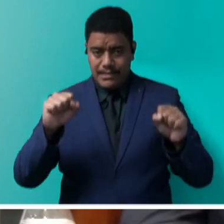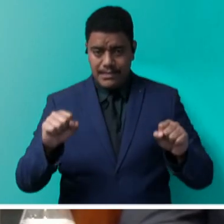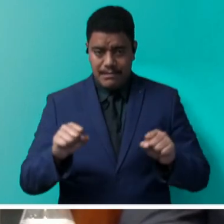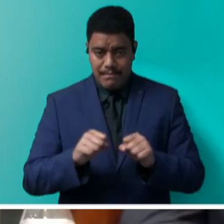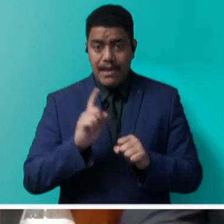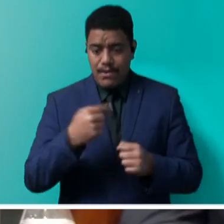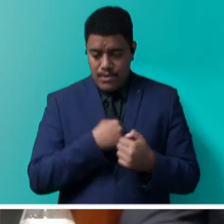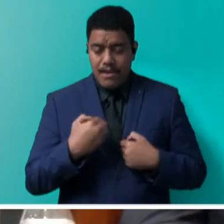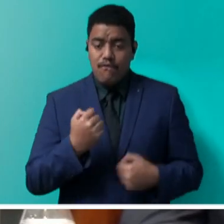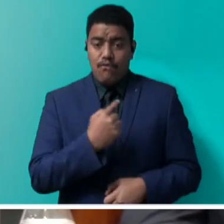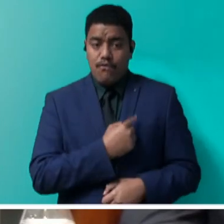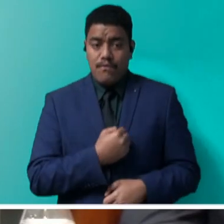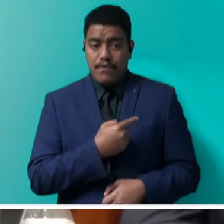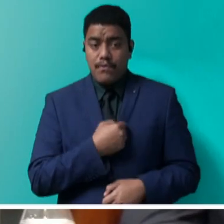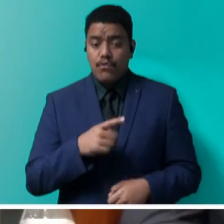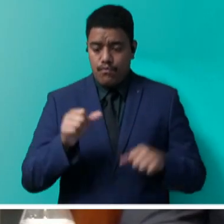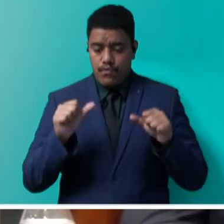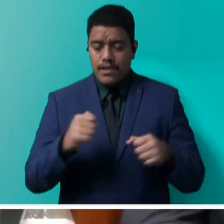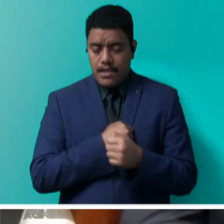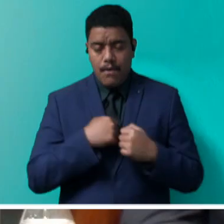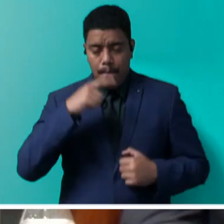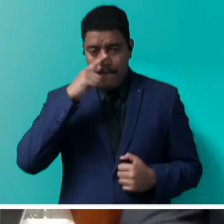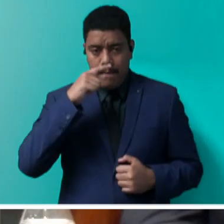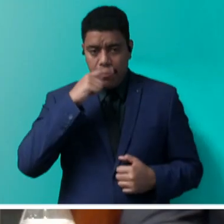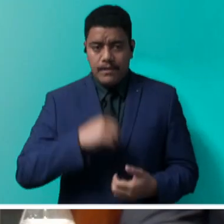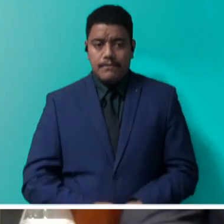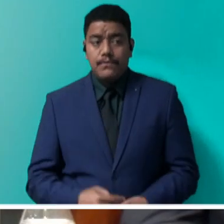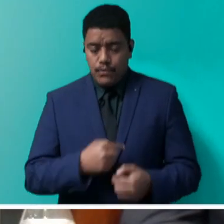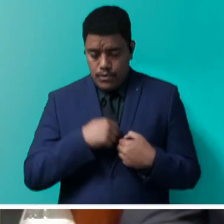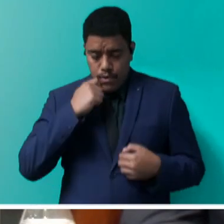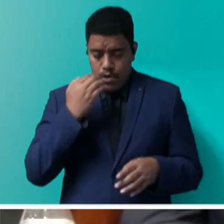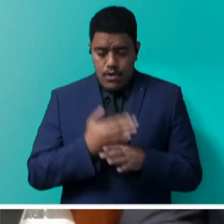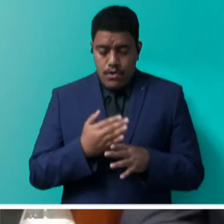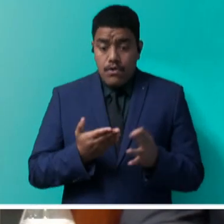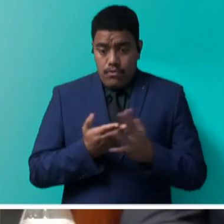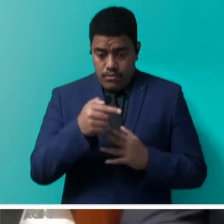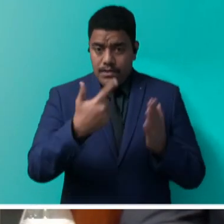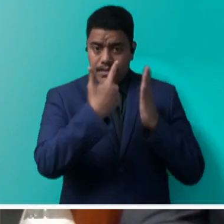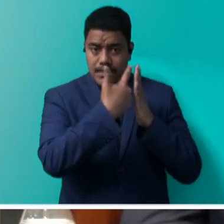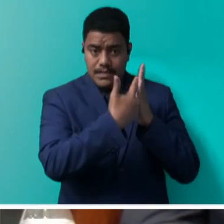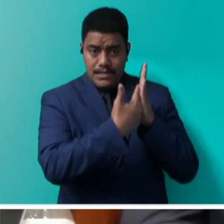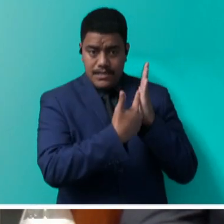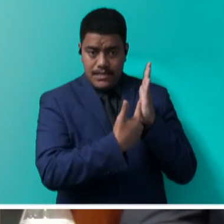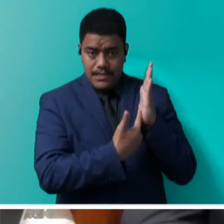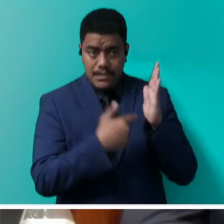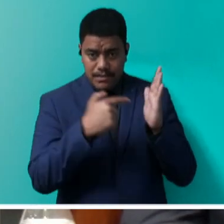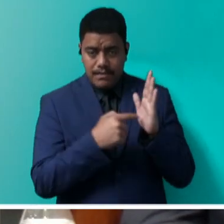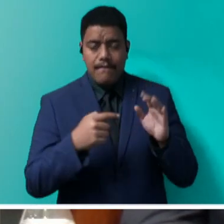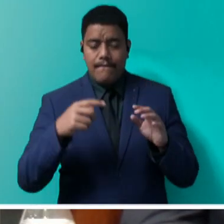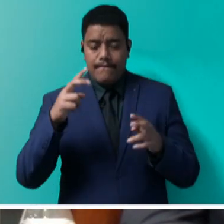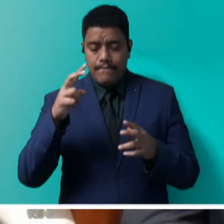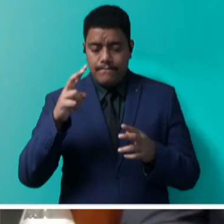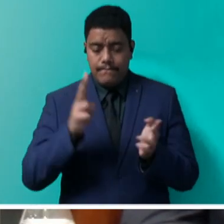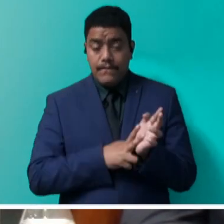unwavering commitment to protect our people. We will work through this list, village by village,